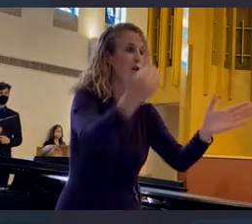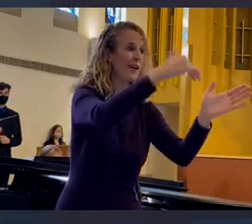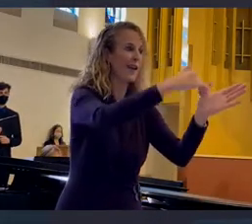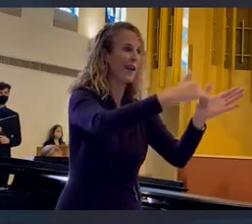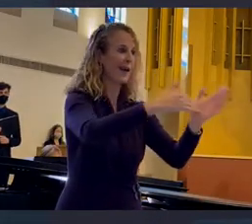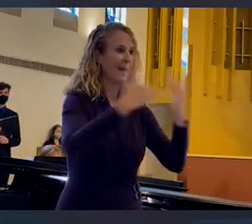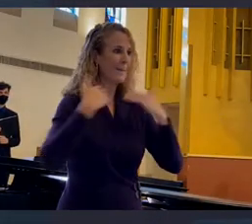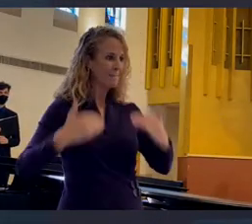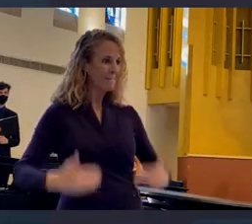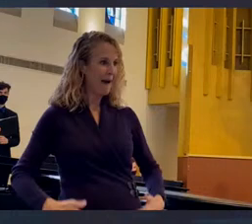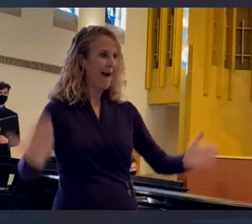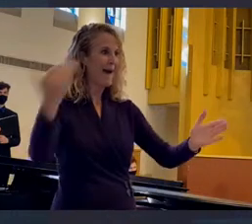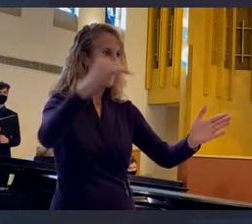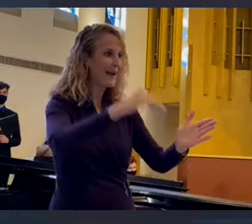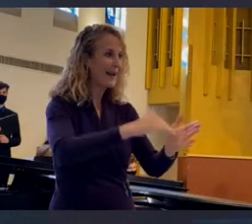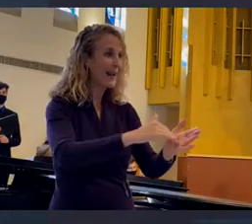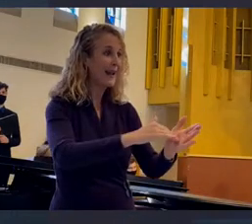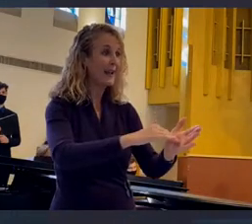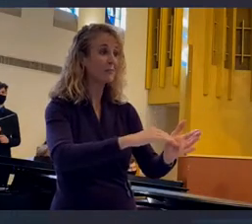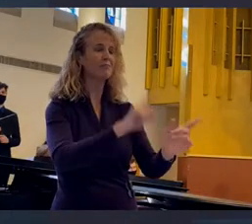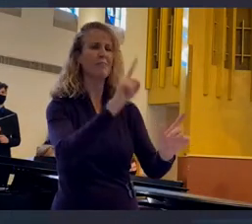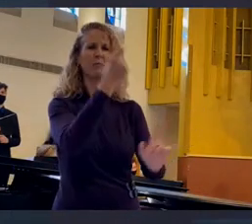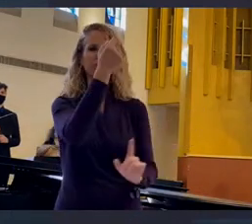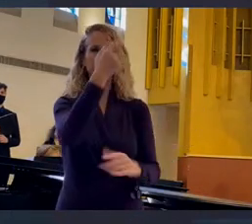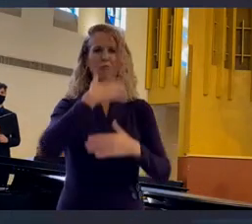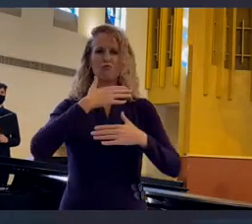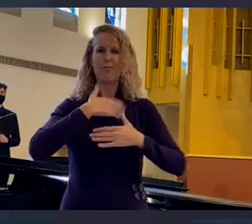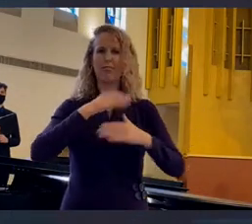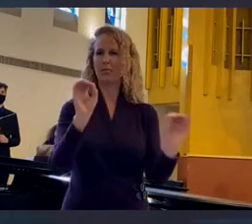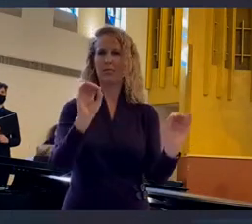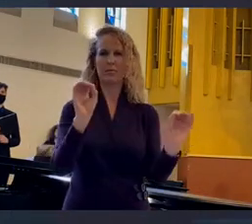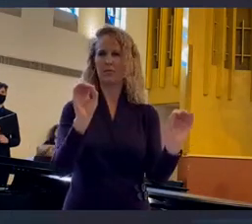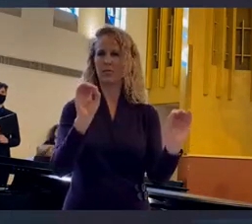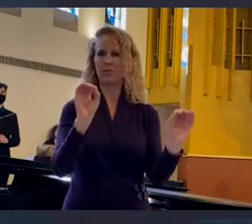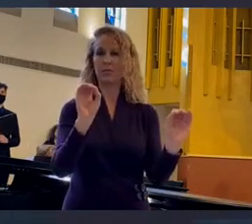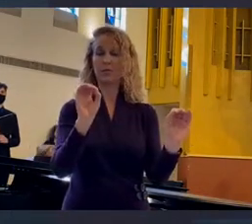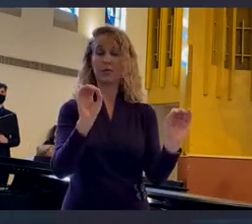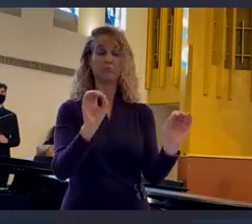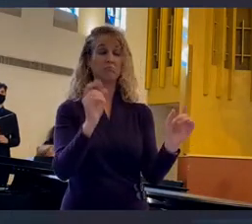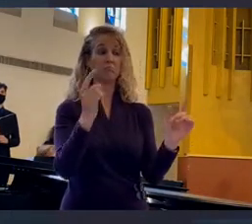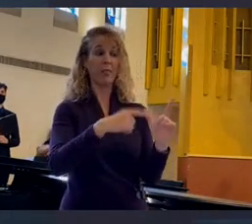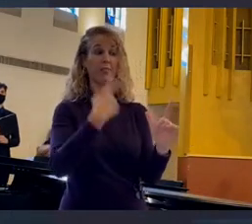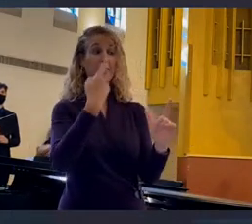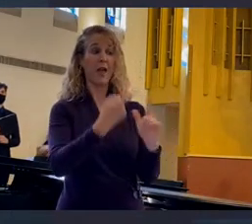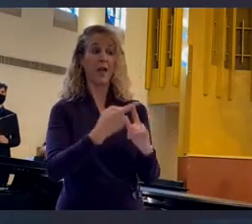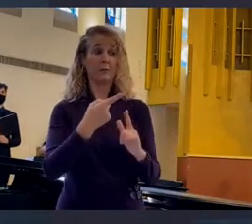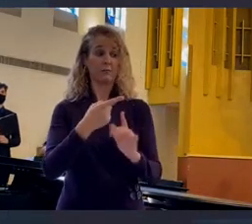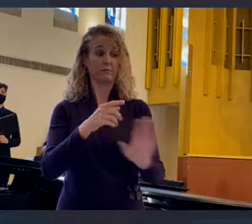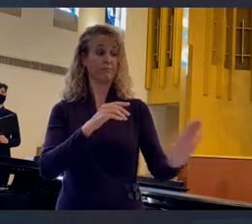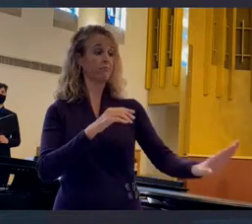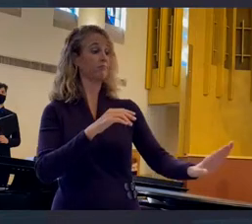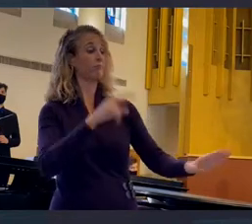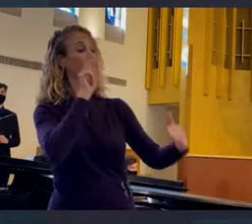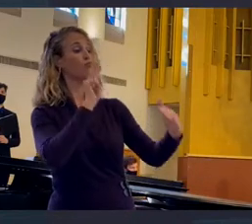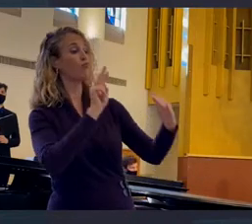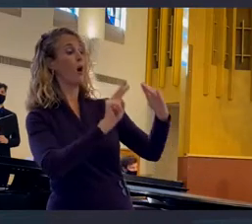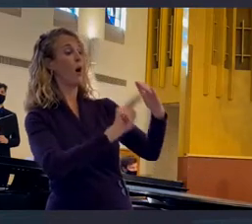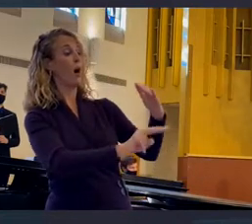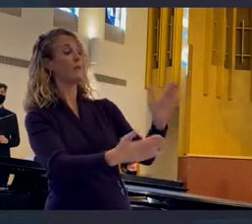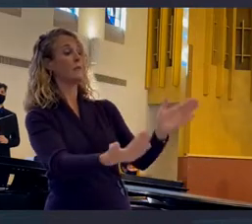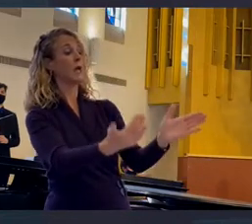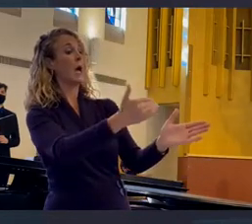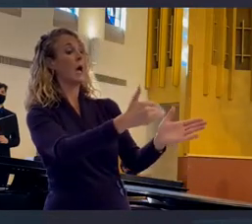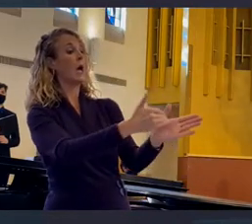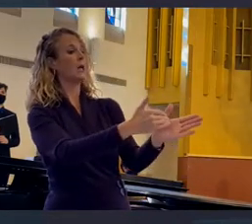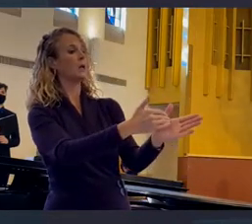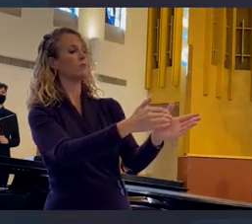over them. And there was, but there was no breath in them. Then he said to me, prophesy